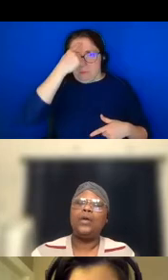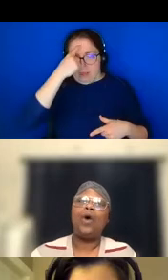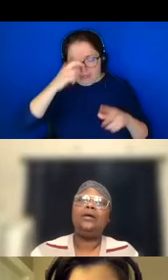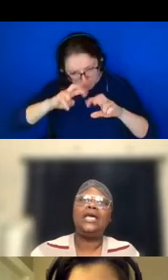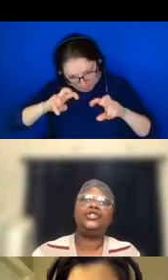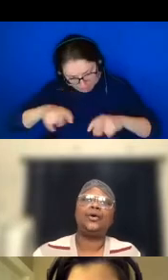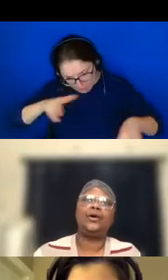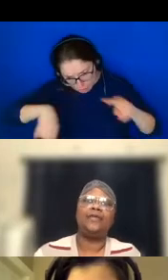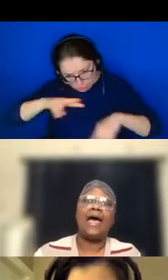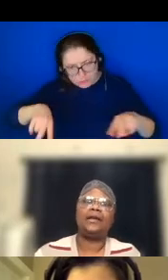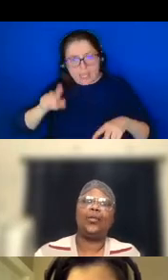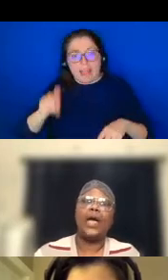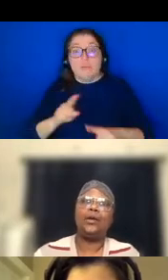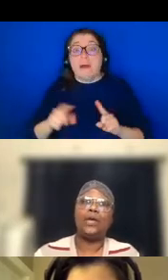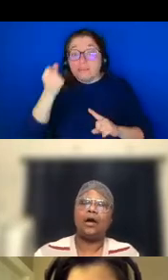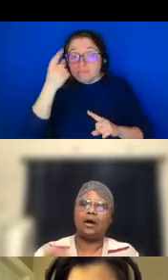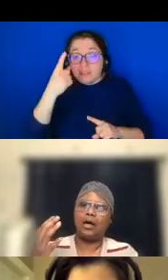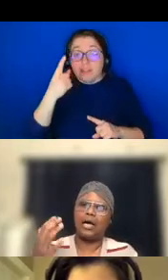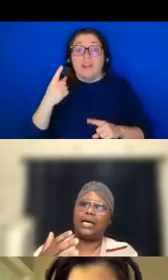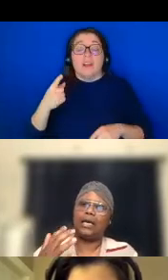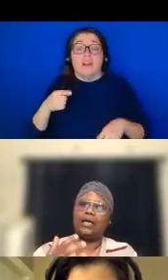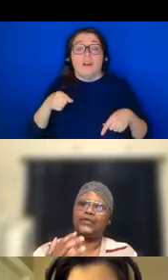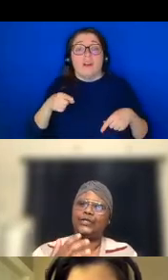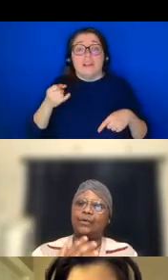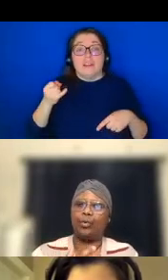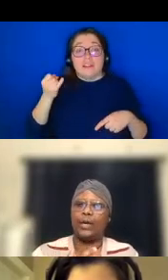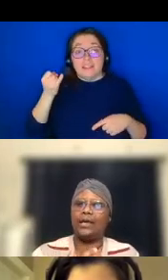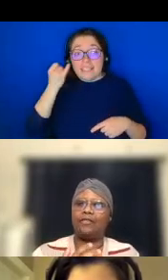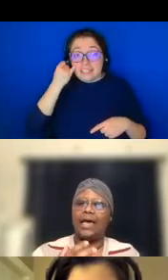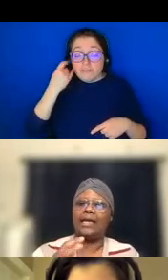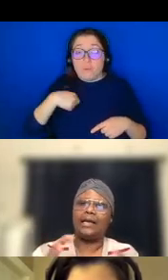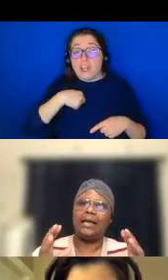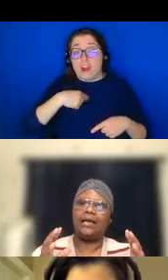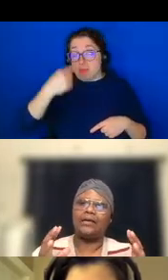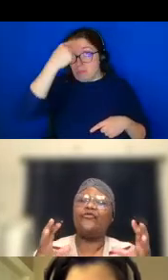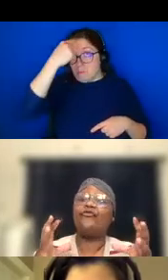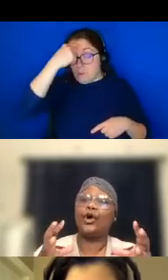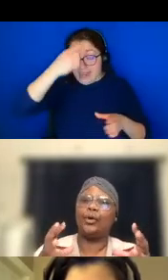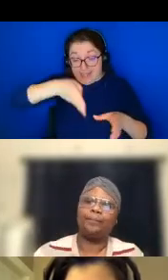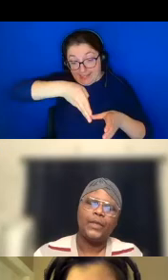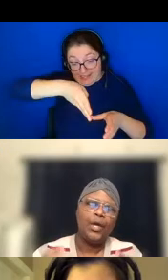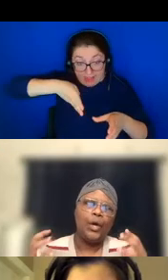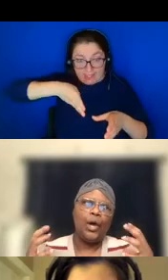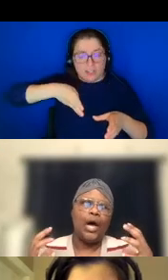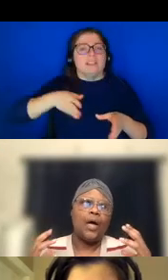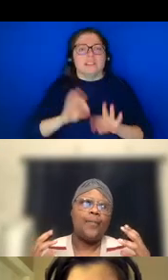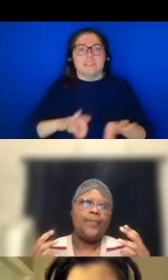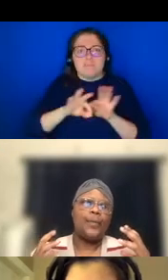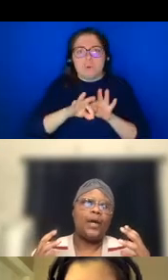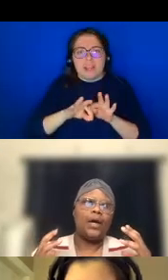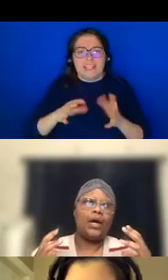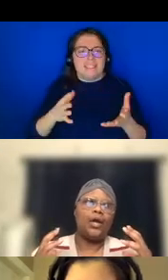we want to make sure that when we are cutting into the brain, that it is firm.